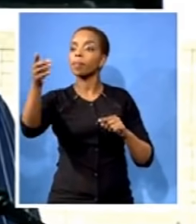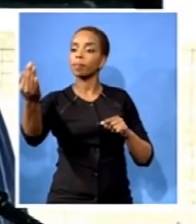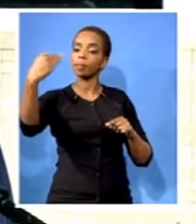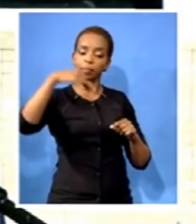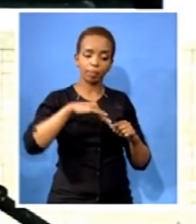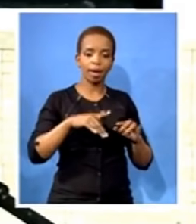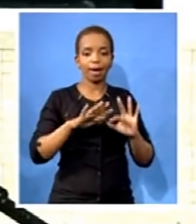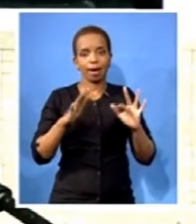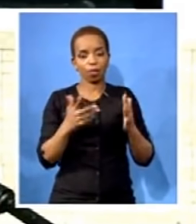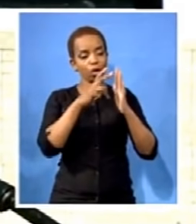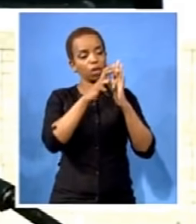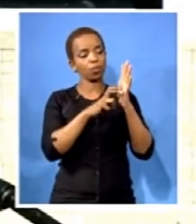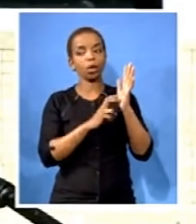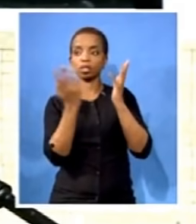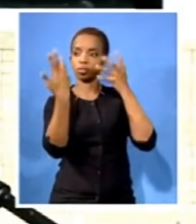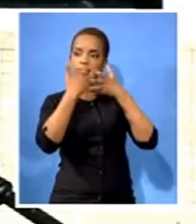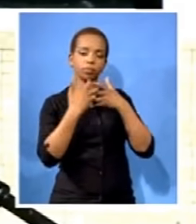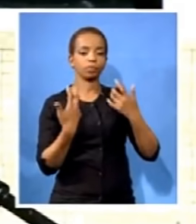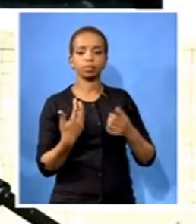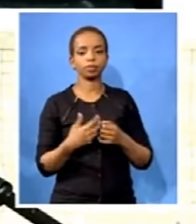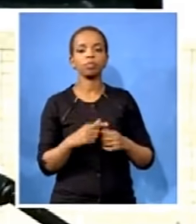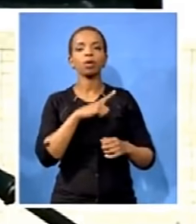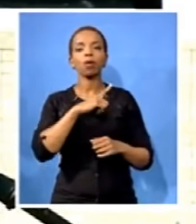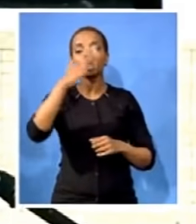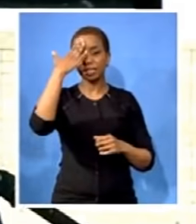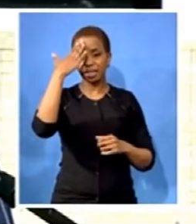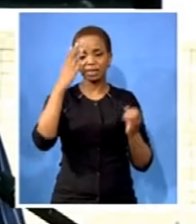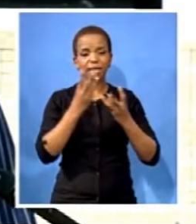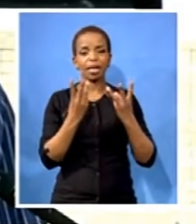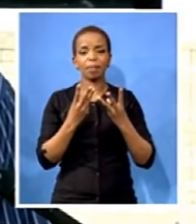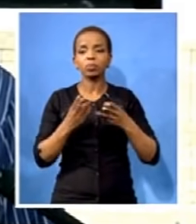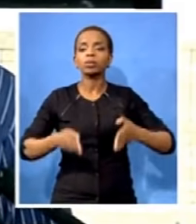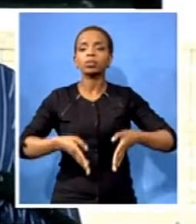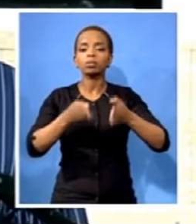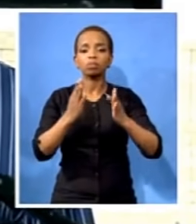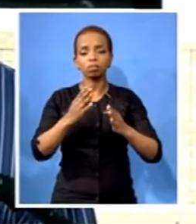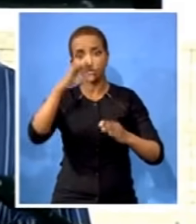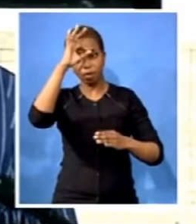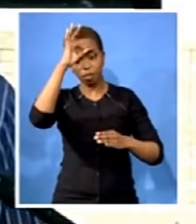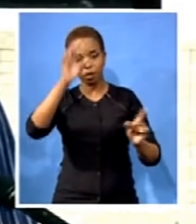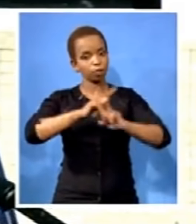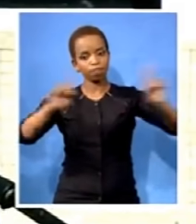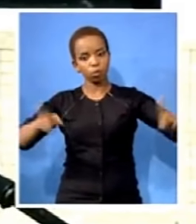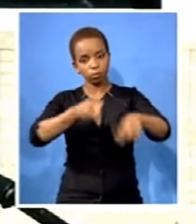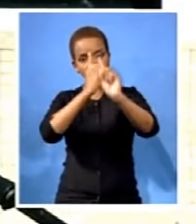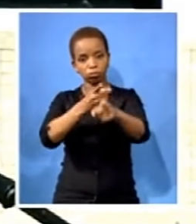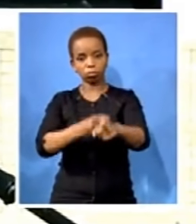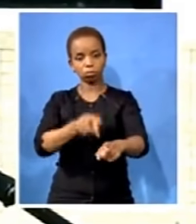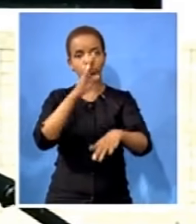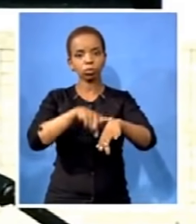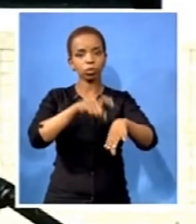on the road because they were stopped by law enforcement. You know that. They were stopped by law